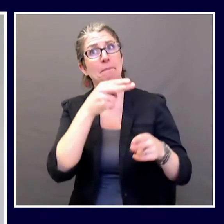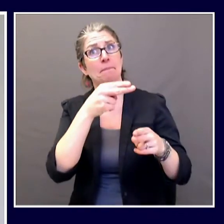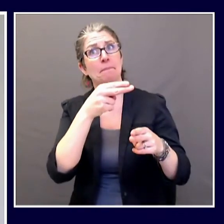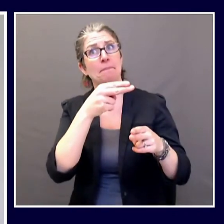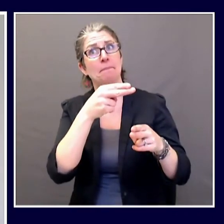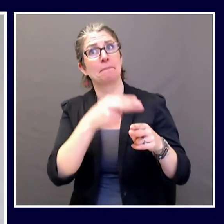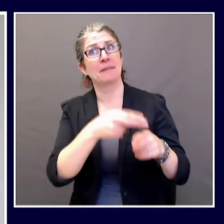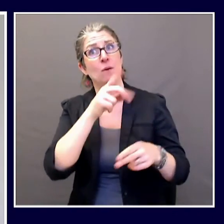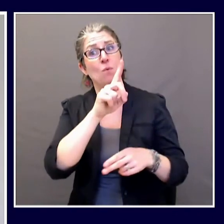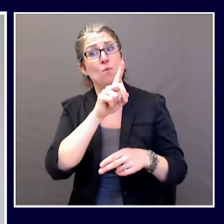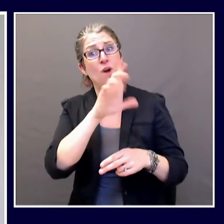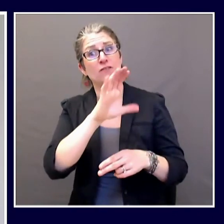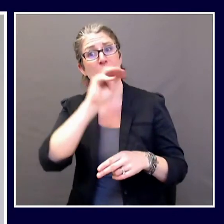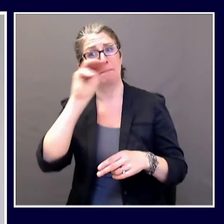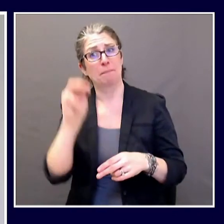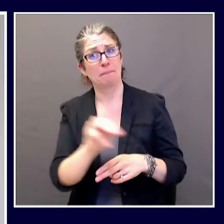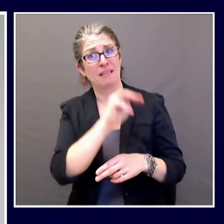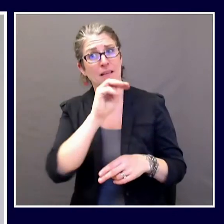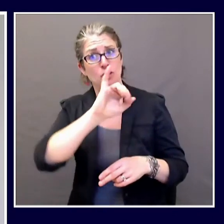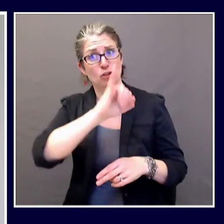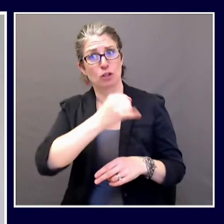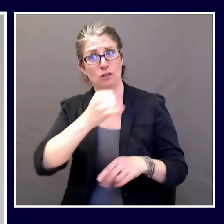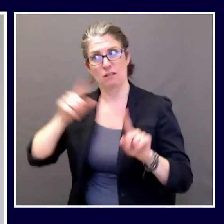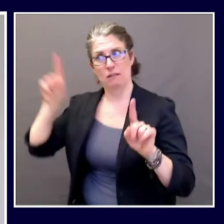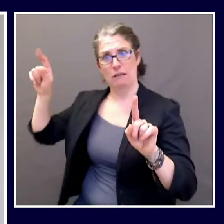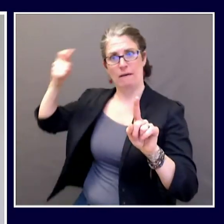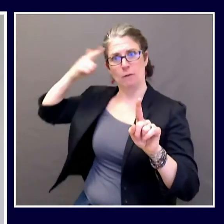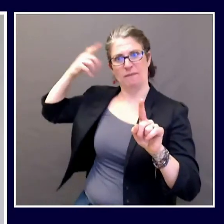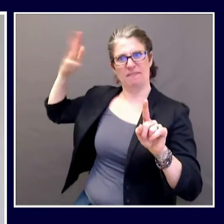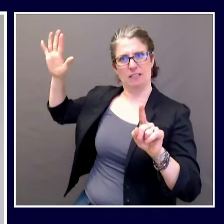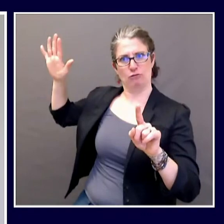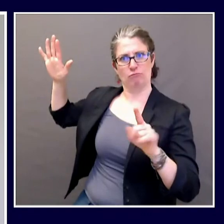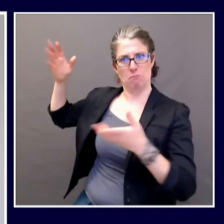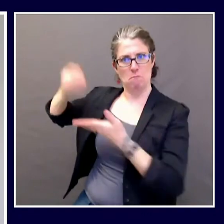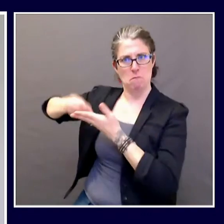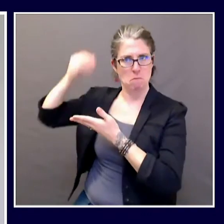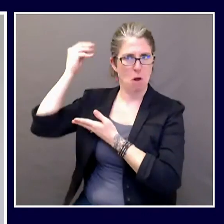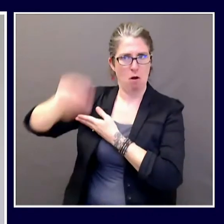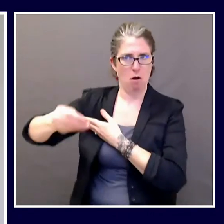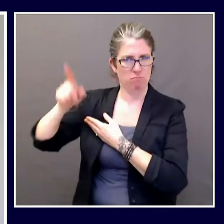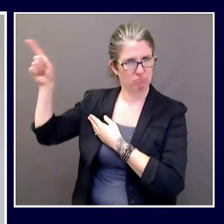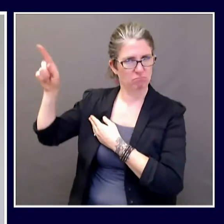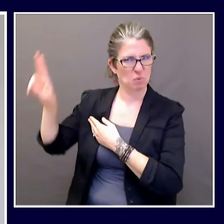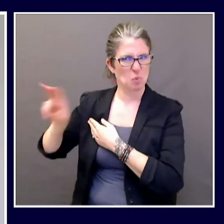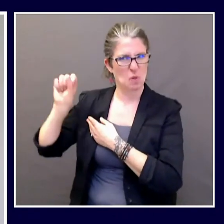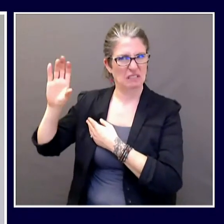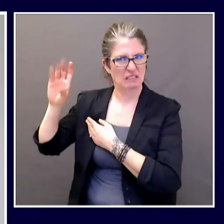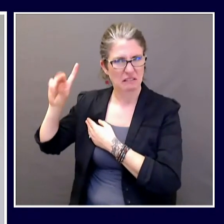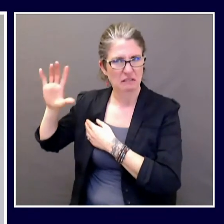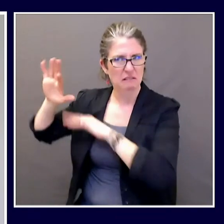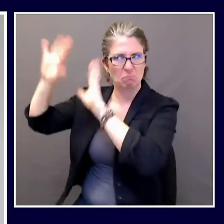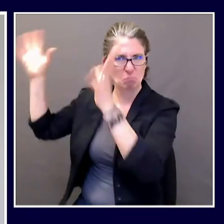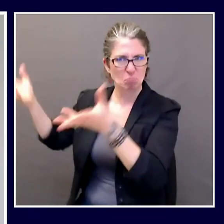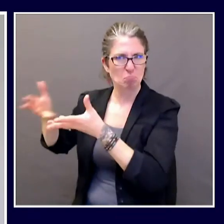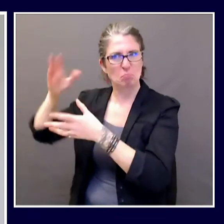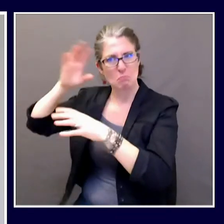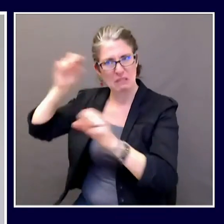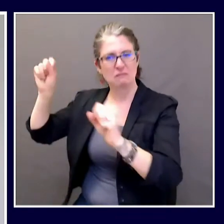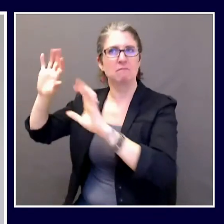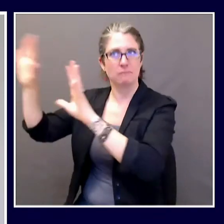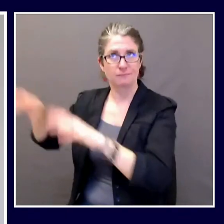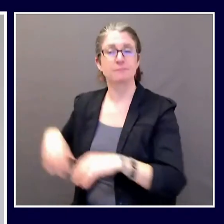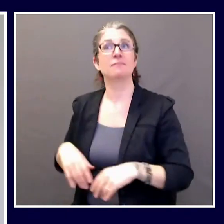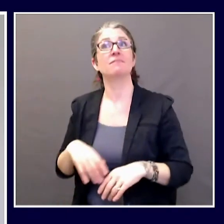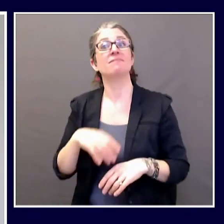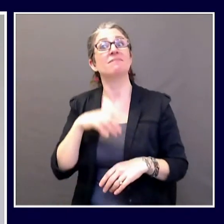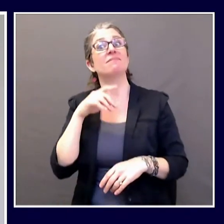indication right now from any of your colleagues at other state levels or perhaps at the federal level about how that purchase would impact Maine and how many doses